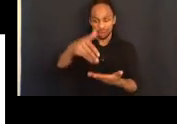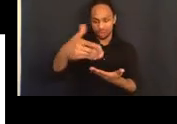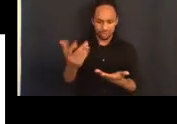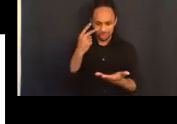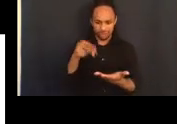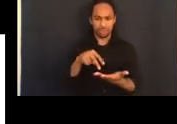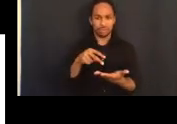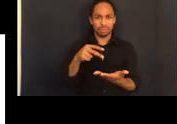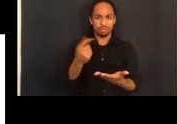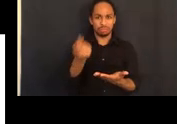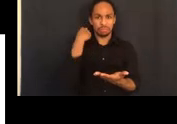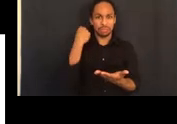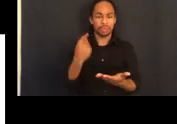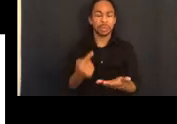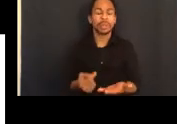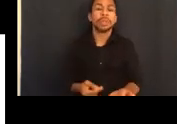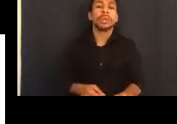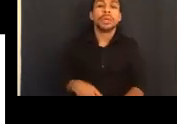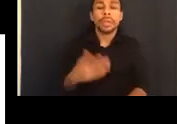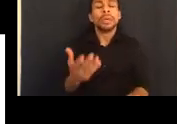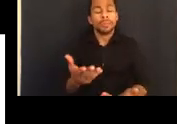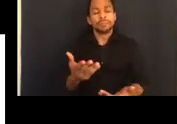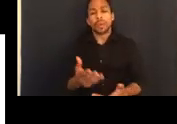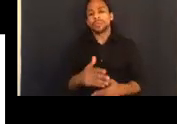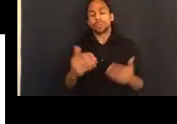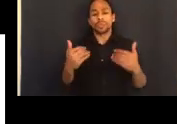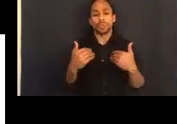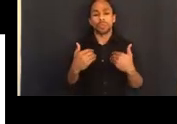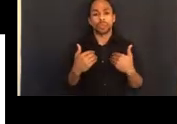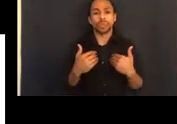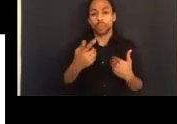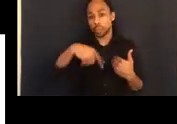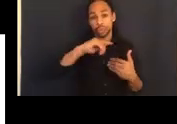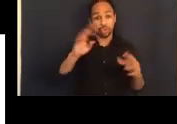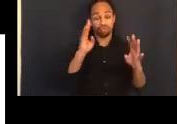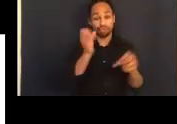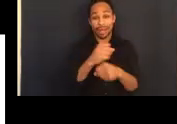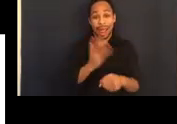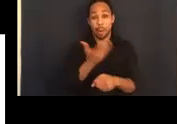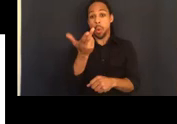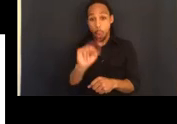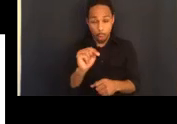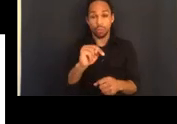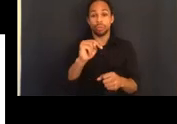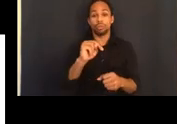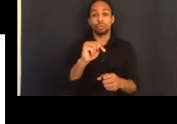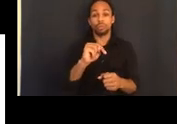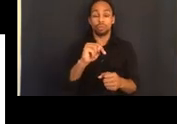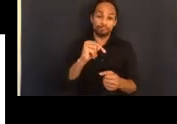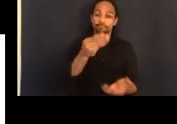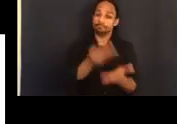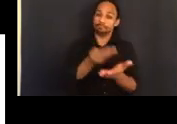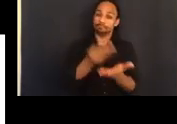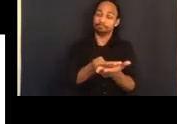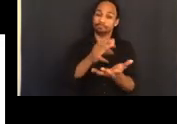for Indigenous undocumented community to access resources. So we created our own fund. And so far we